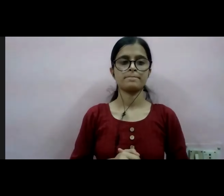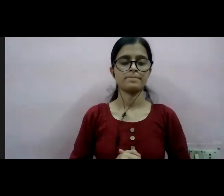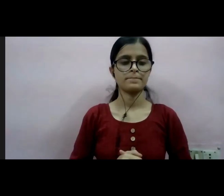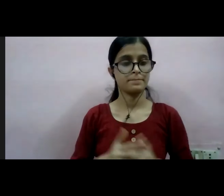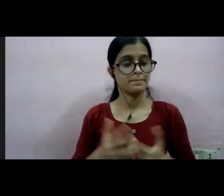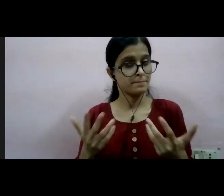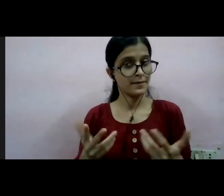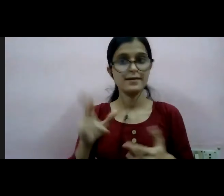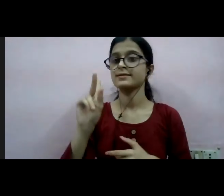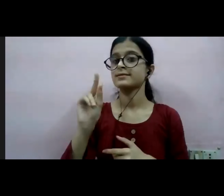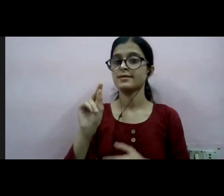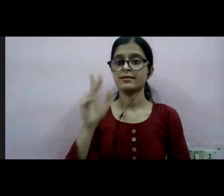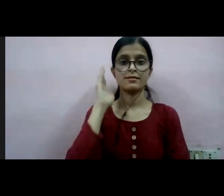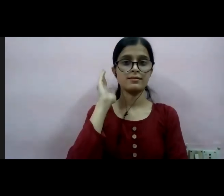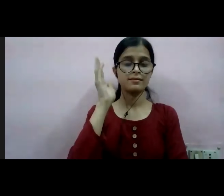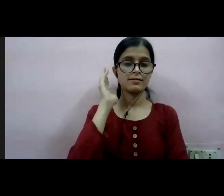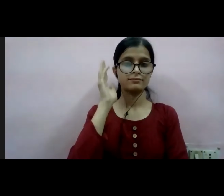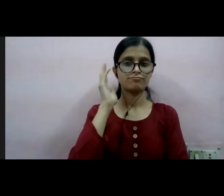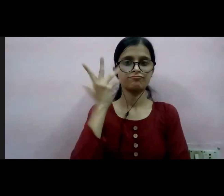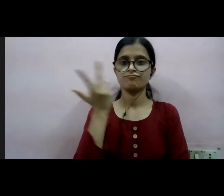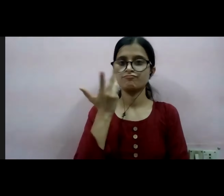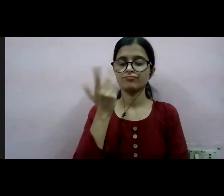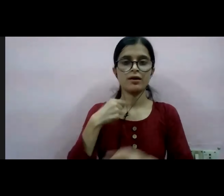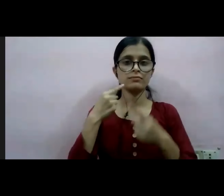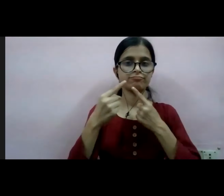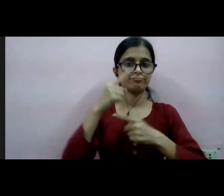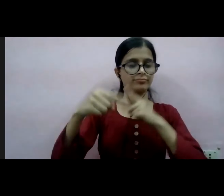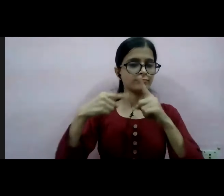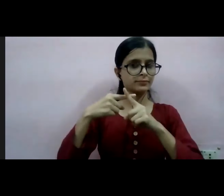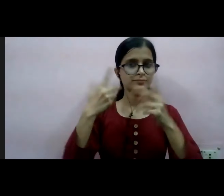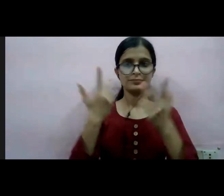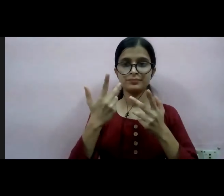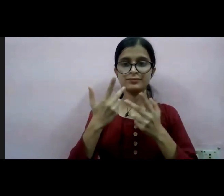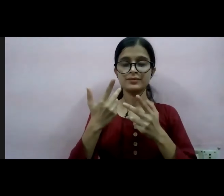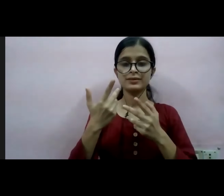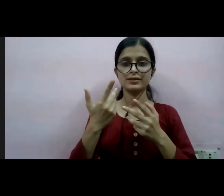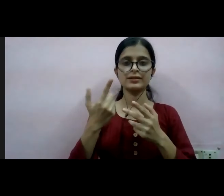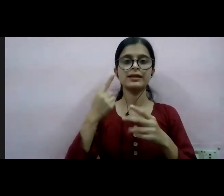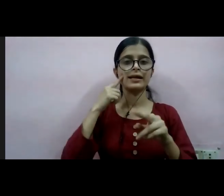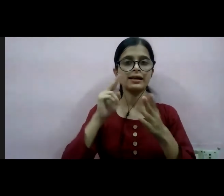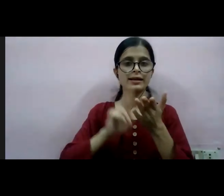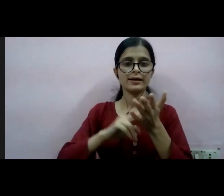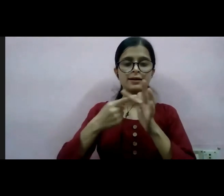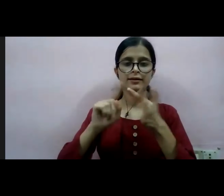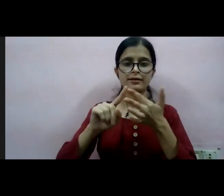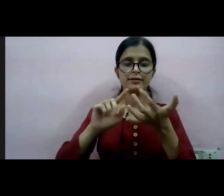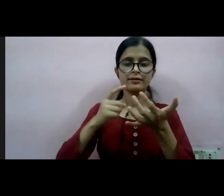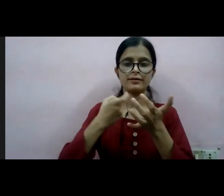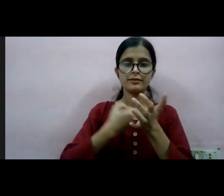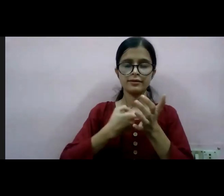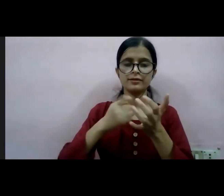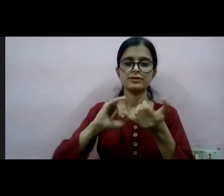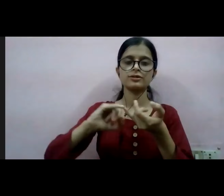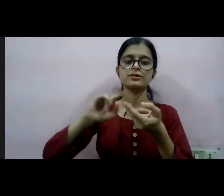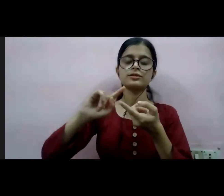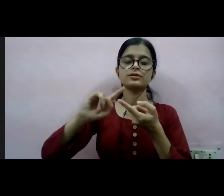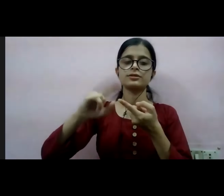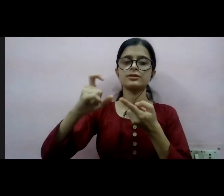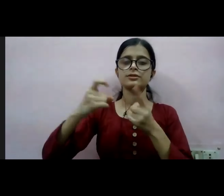In the second lecture, we are going to talk about the intersection of disability with one of